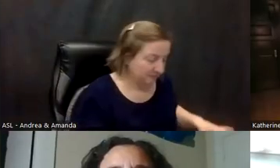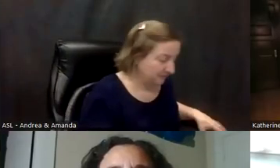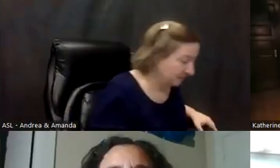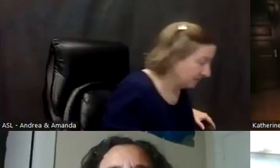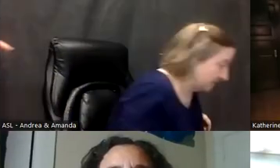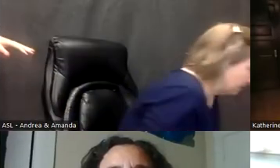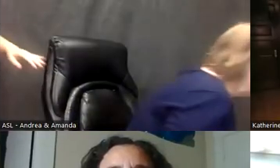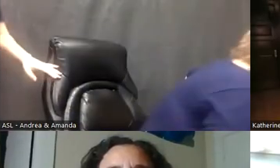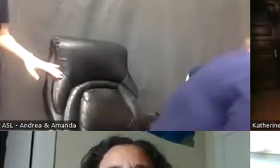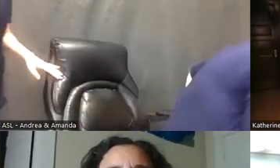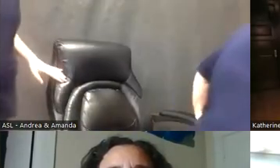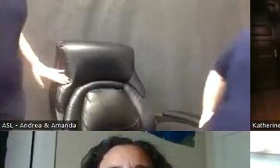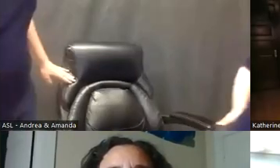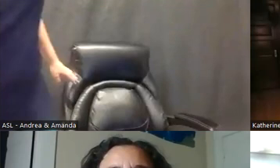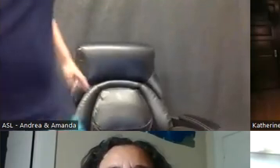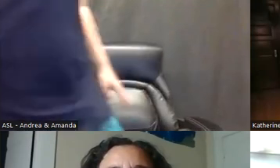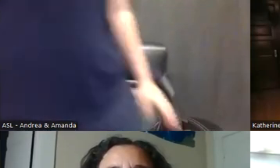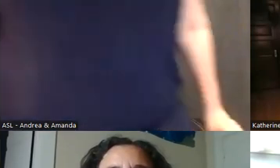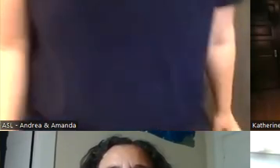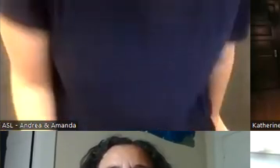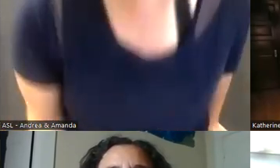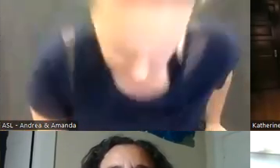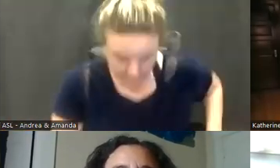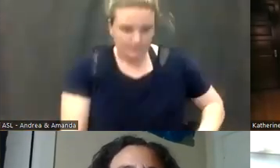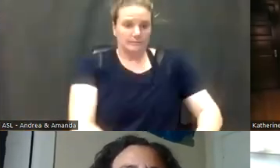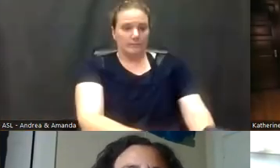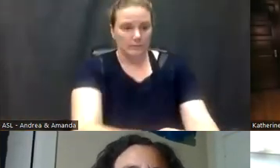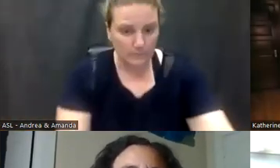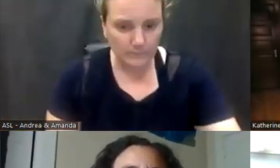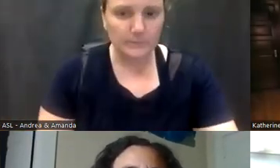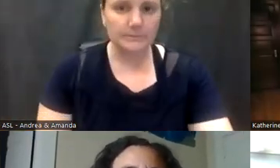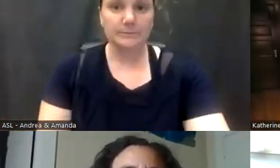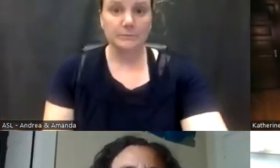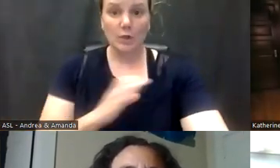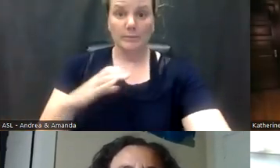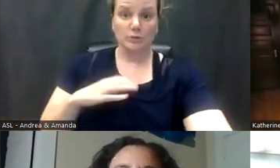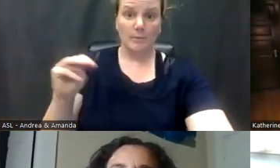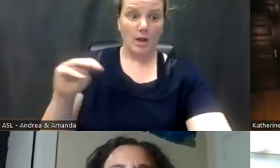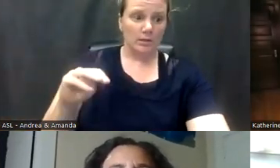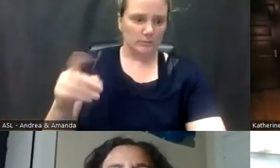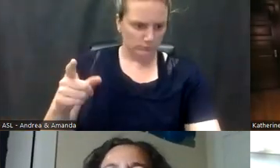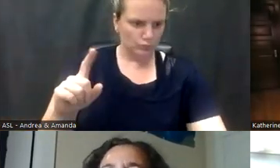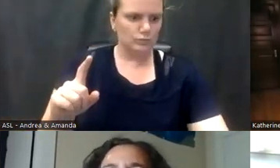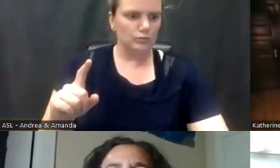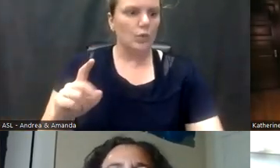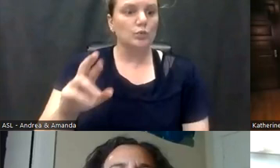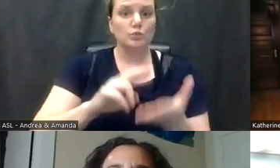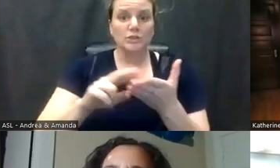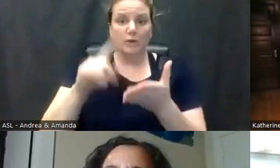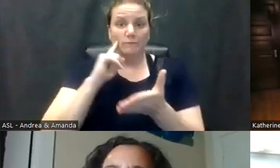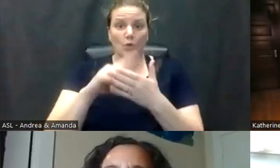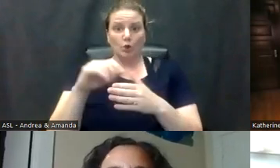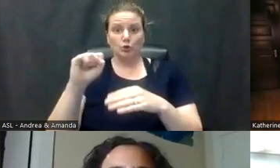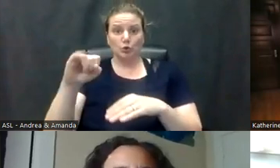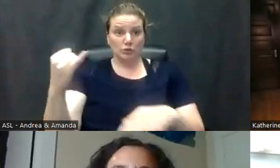Okay, Commissioner Monica, you also did research for social justice. Yeah, I did not get to